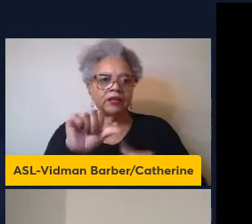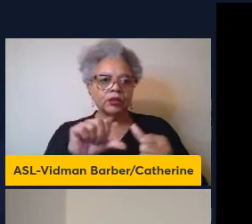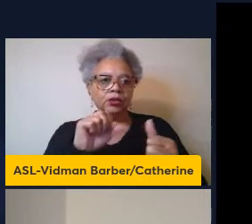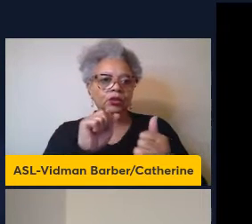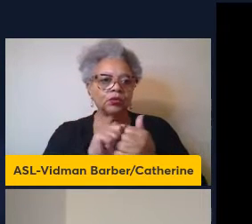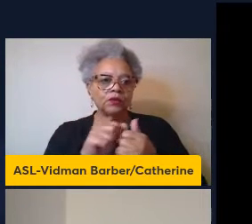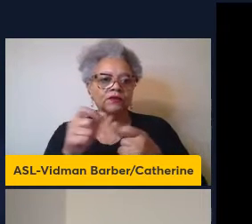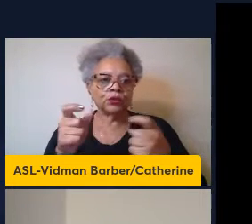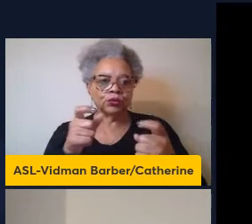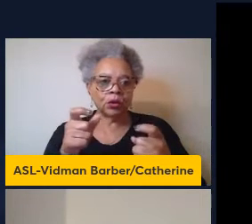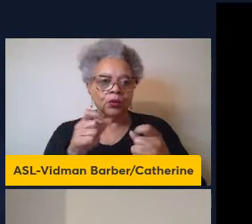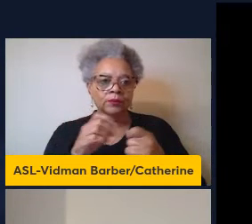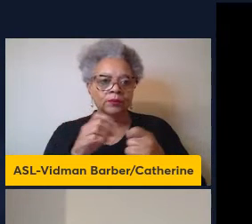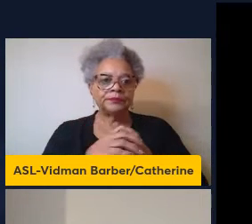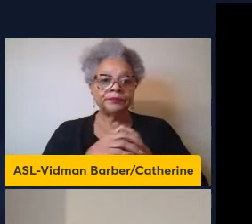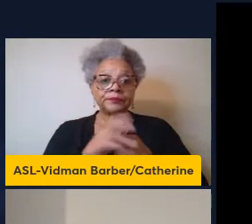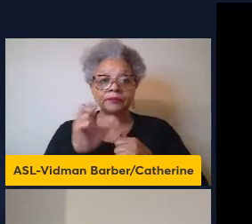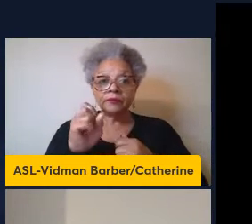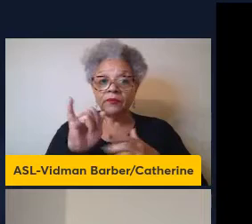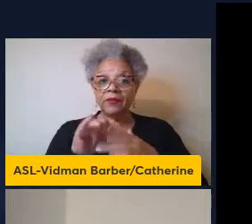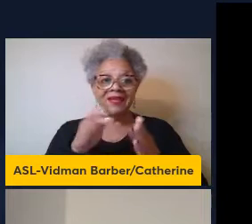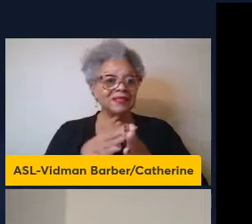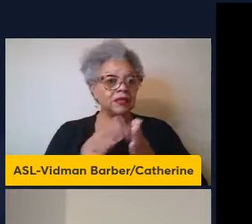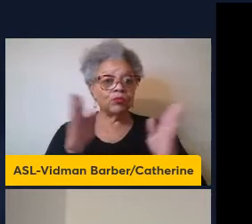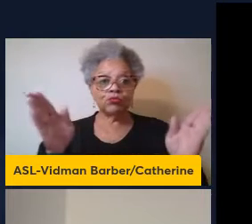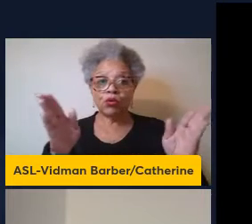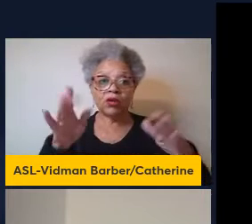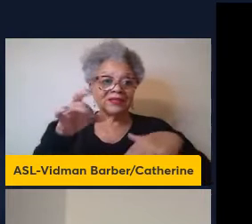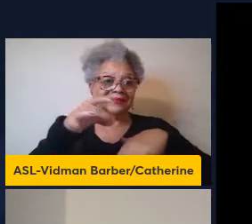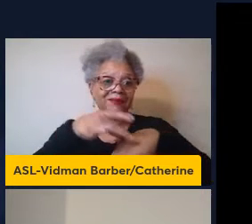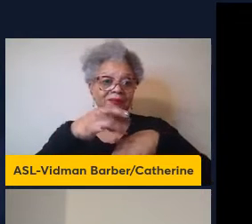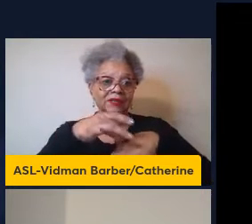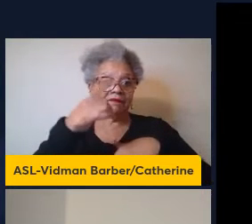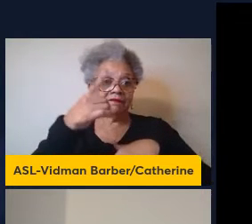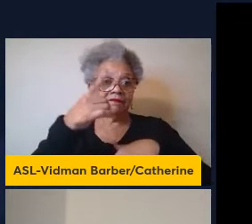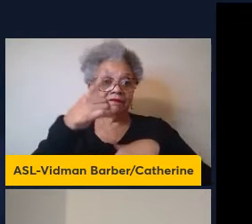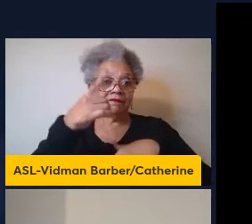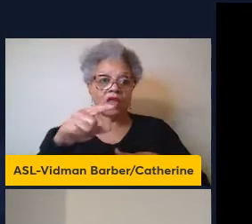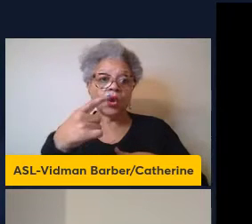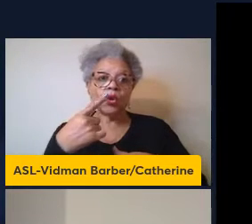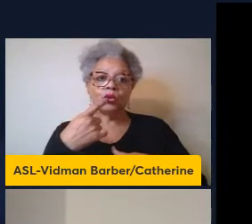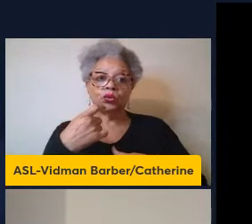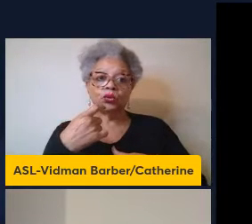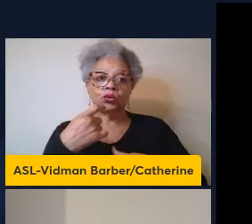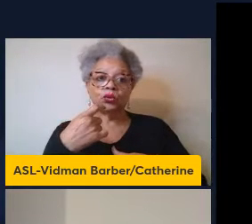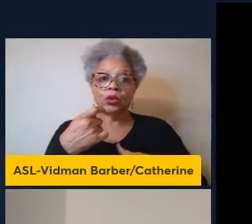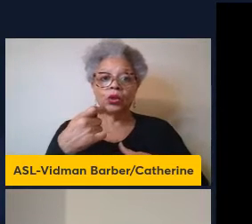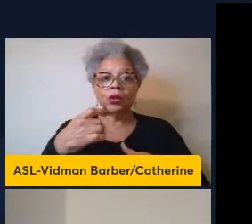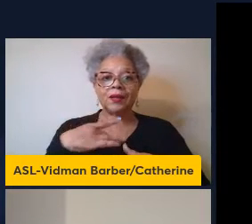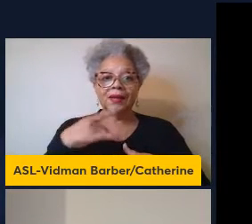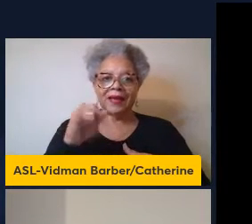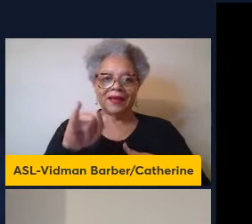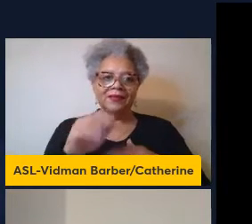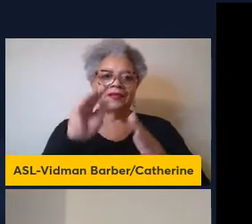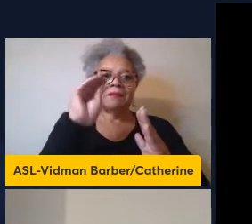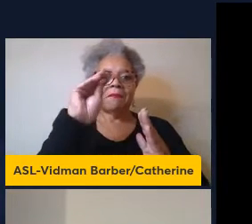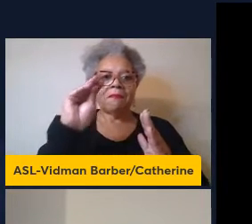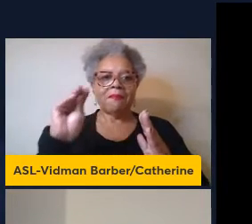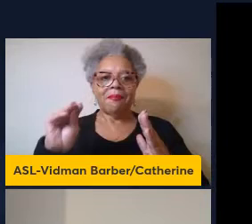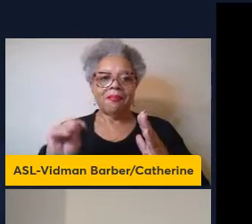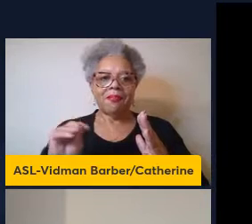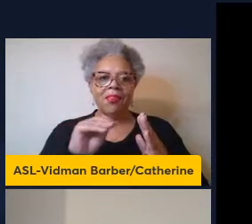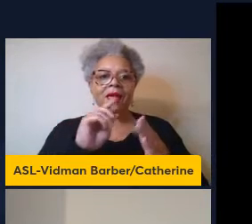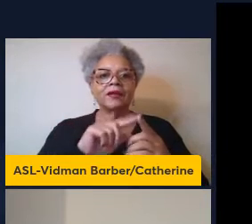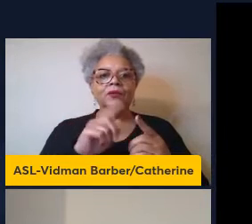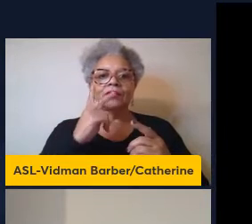progressors. And so this was a broad stimulation. And for those of you who like flow cytometry plots, this is just essentially our gating strategy